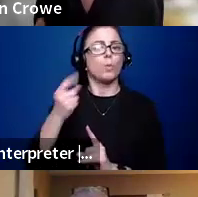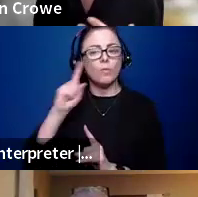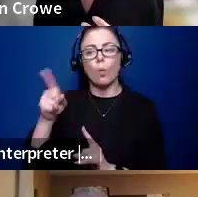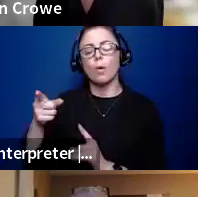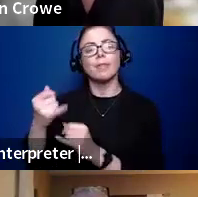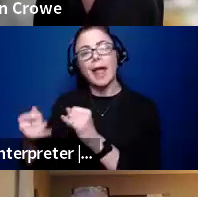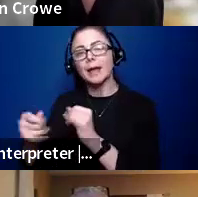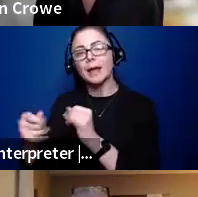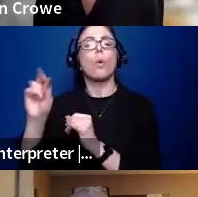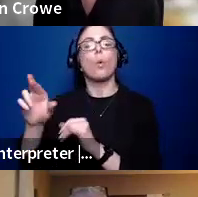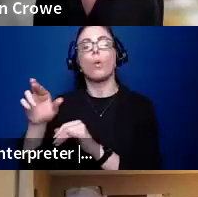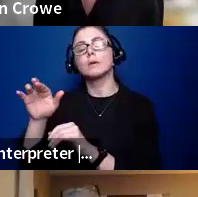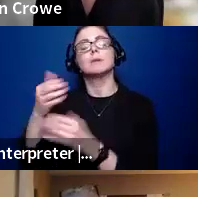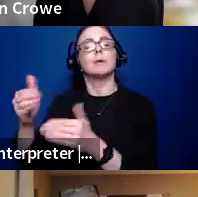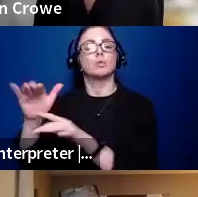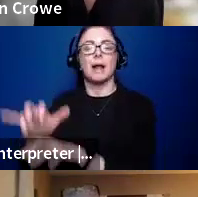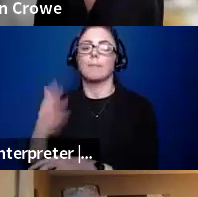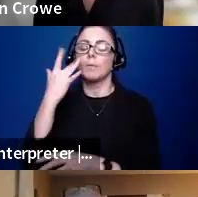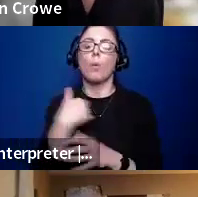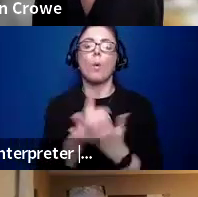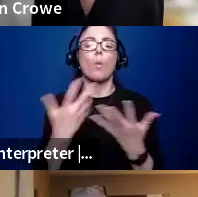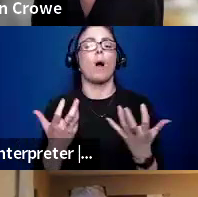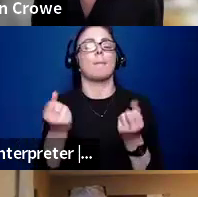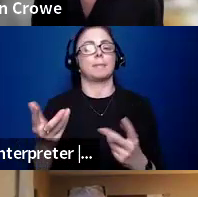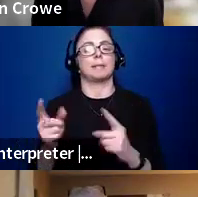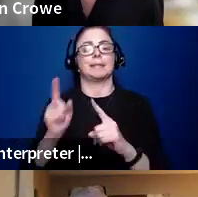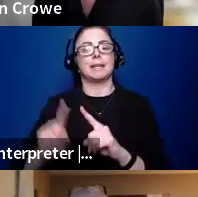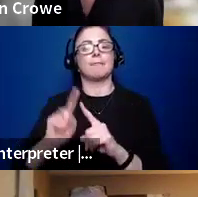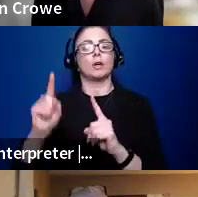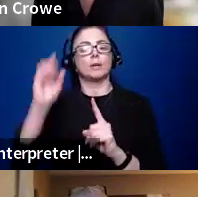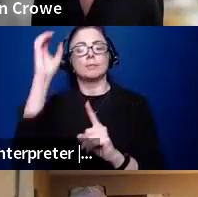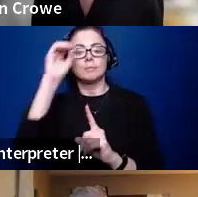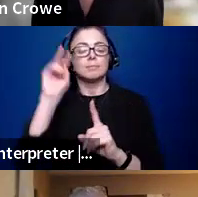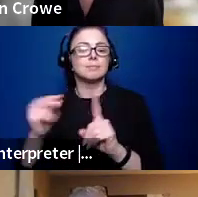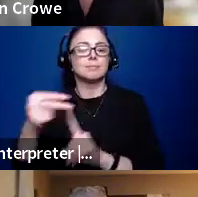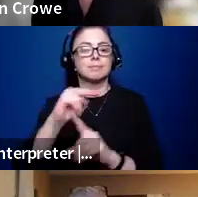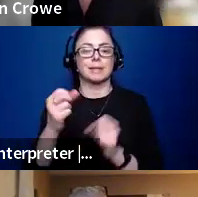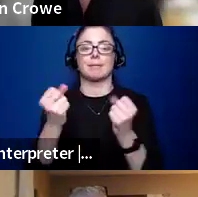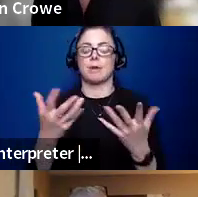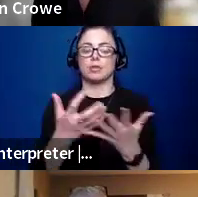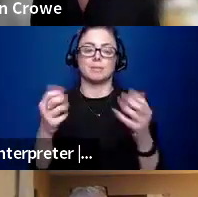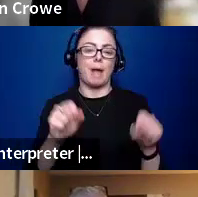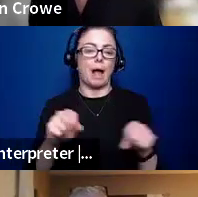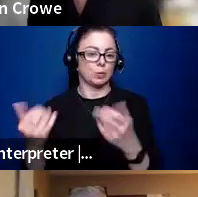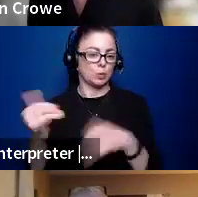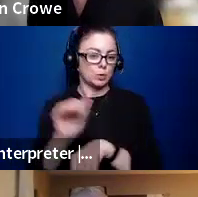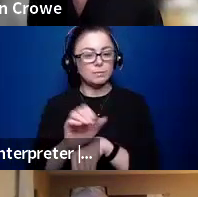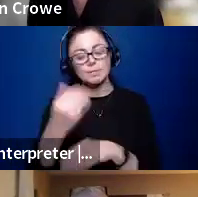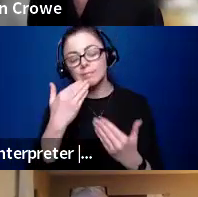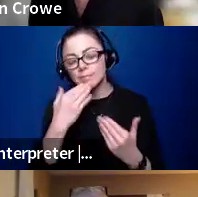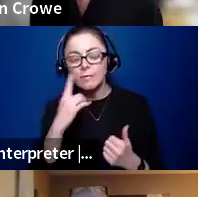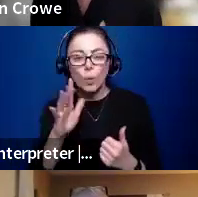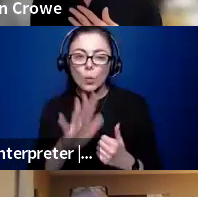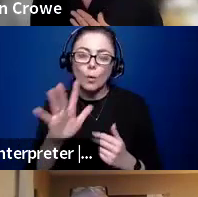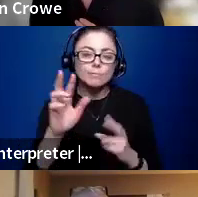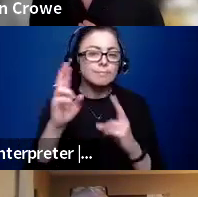many perspectives as possible tonight. So thank you for your attention to our ground rules, and I'll thank our